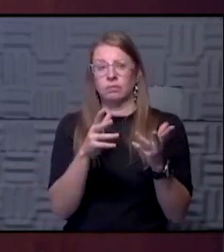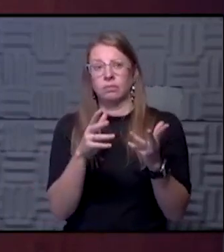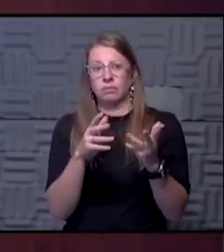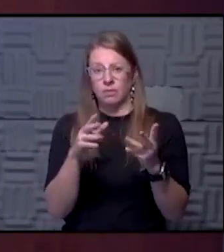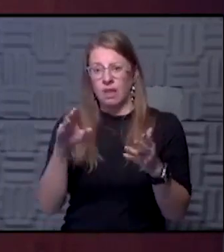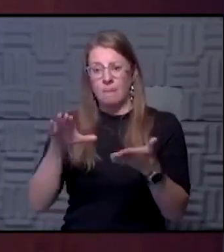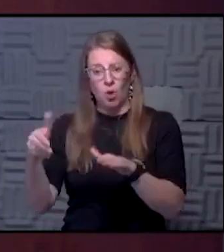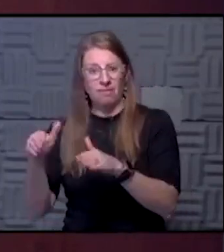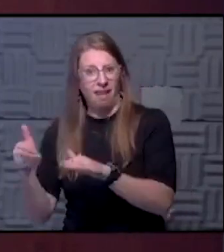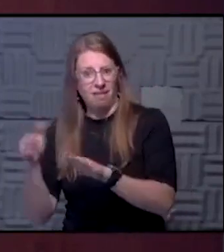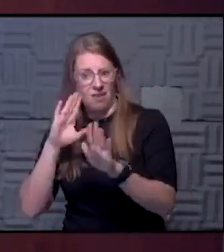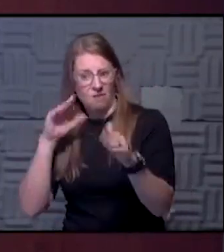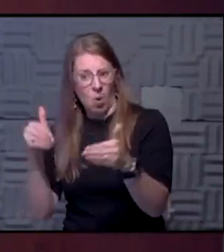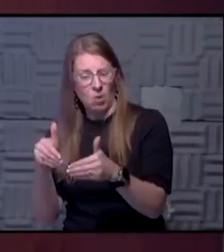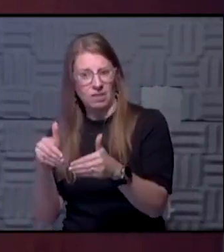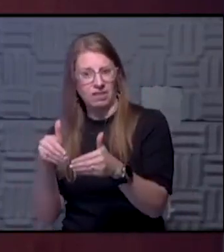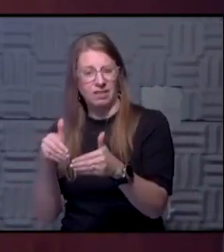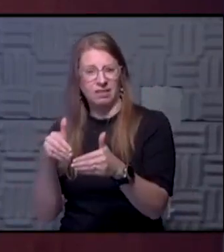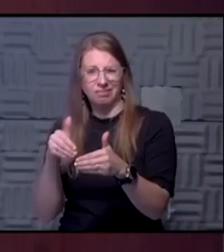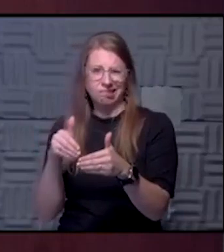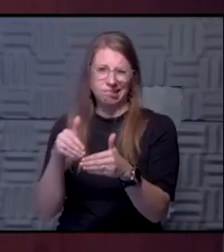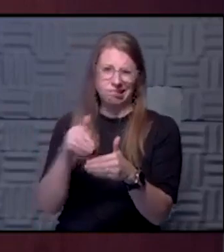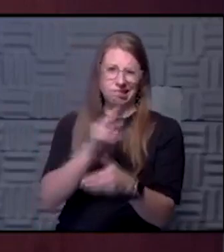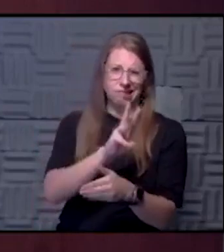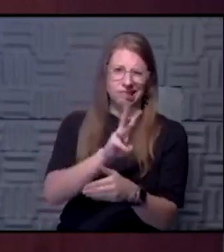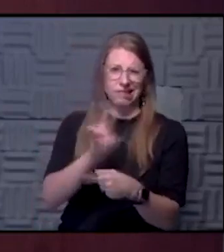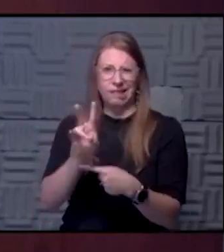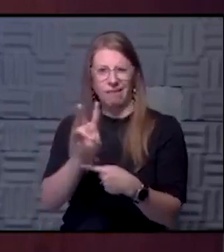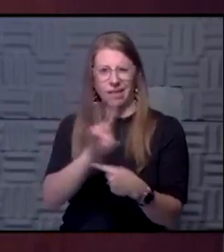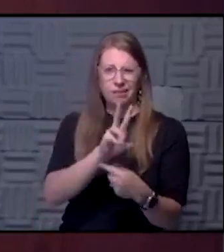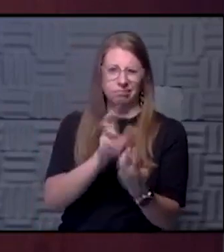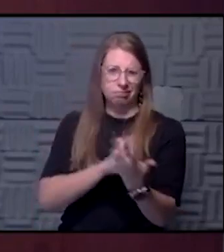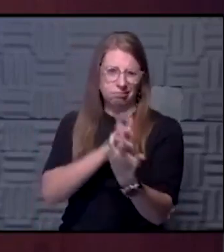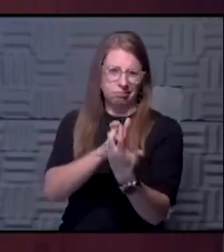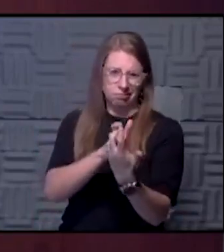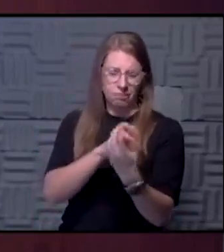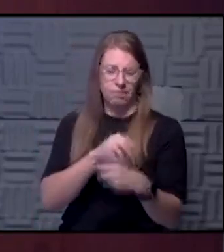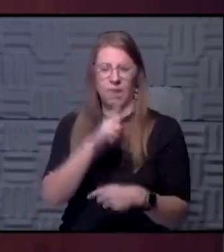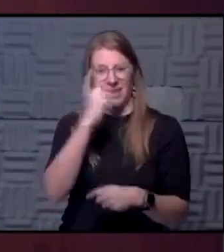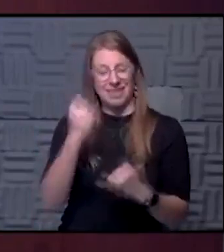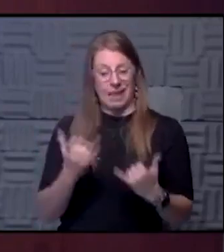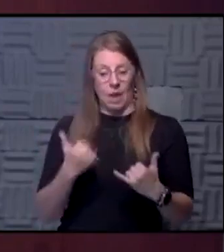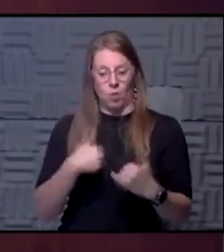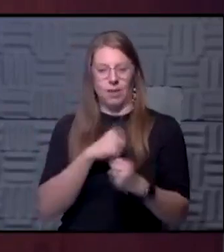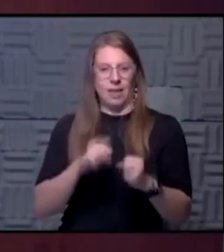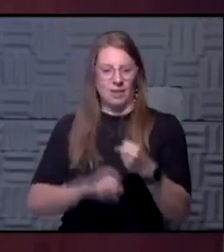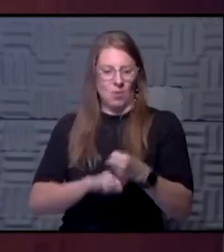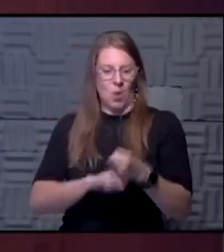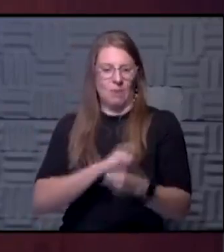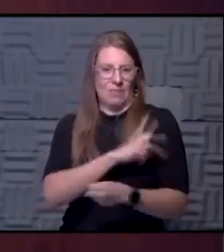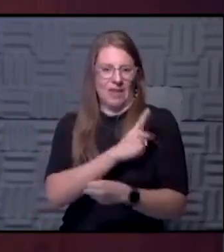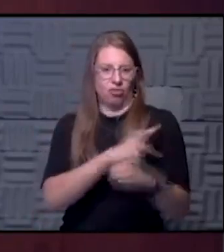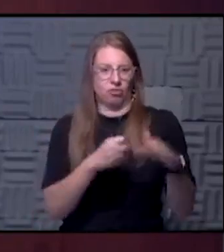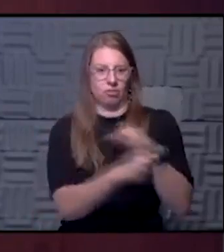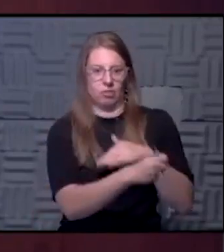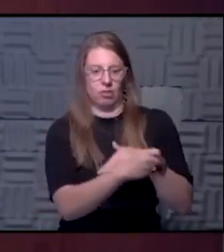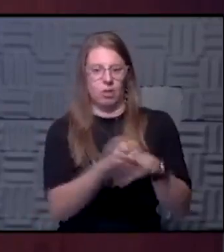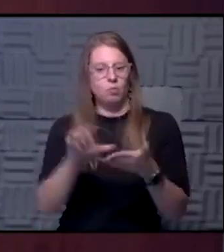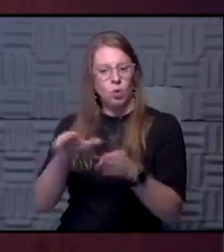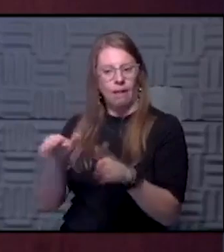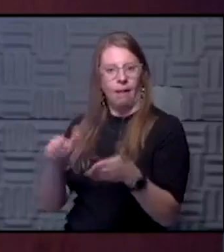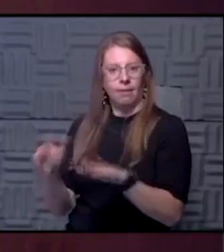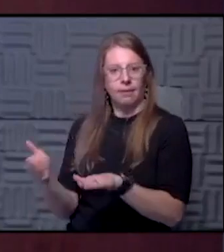on mortality, I would put it maybe at a 6 or 7 because we now can support these patients. The